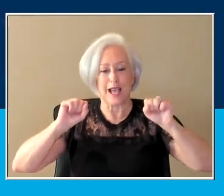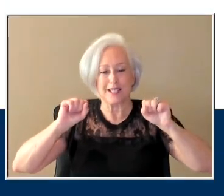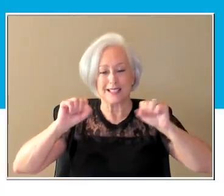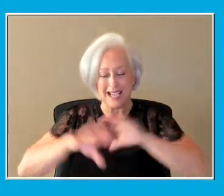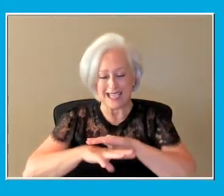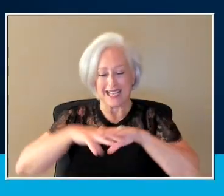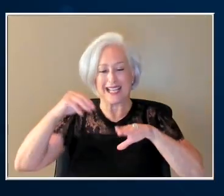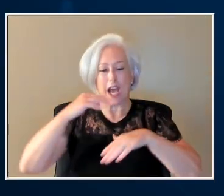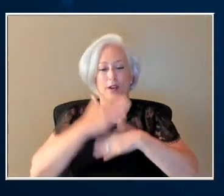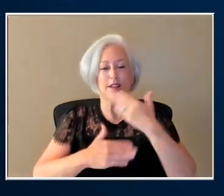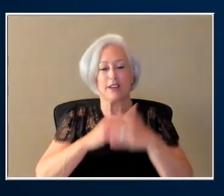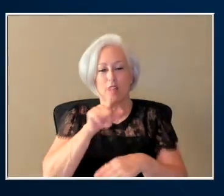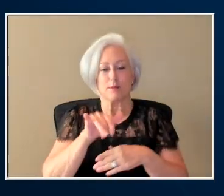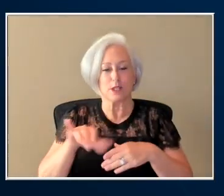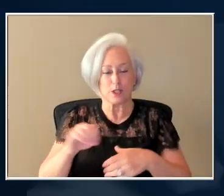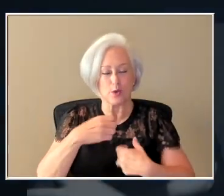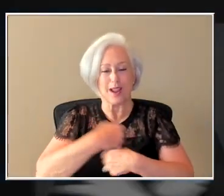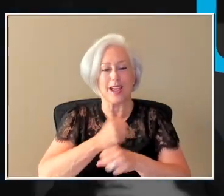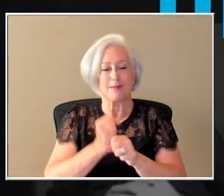to enjoy. Wednesday at 8.